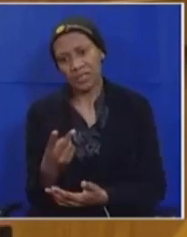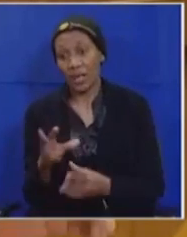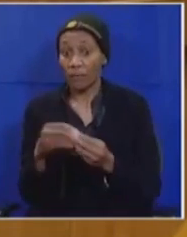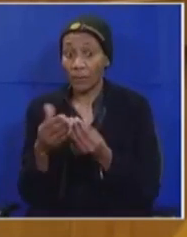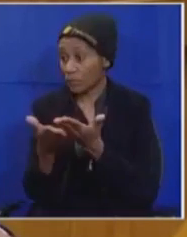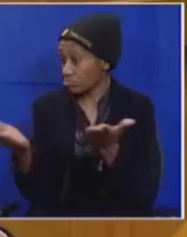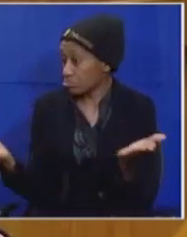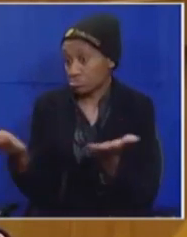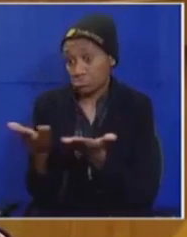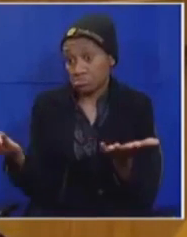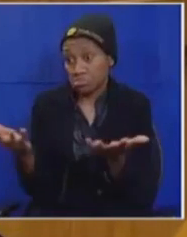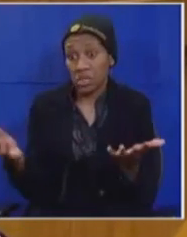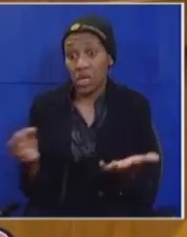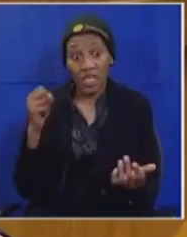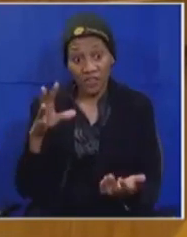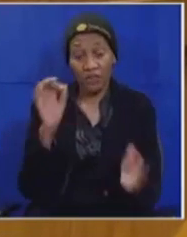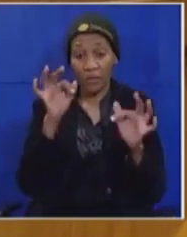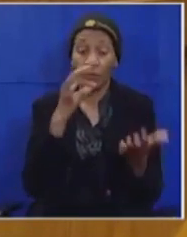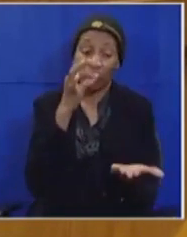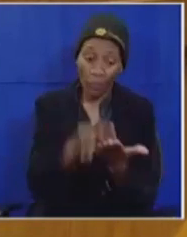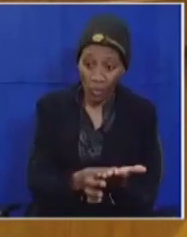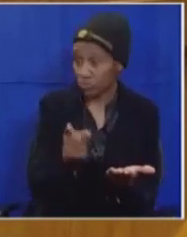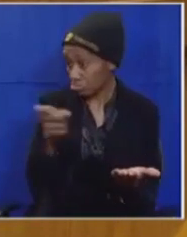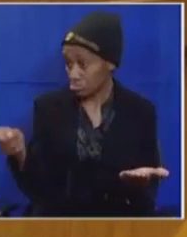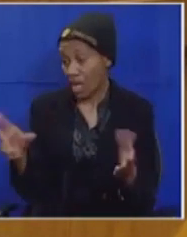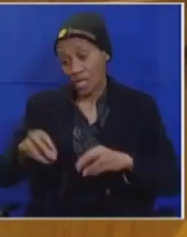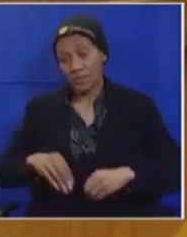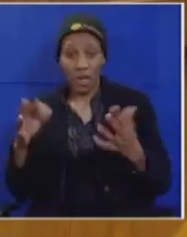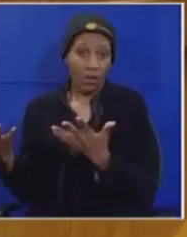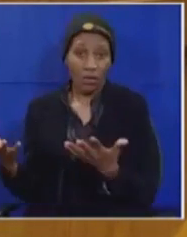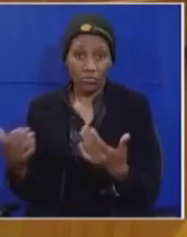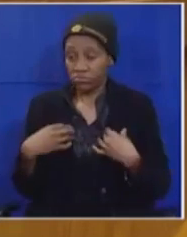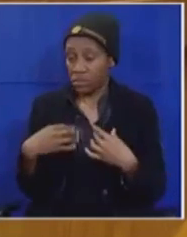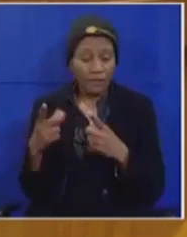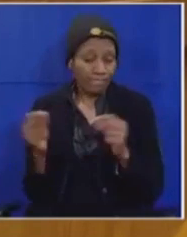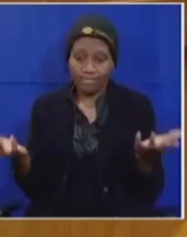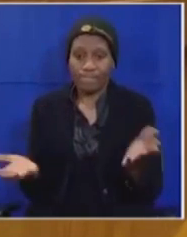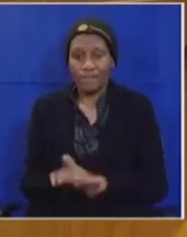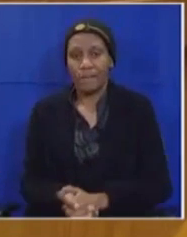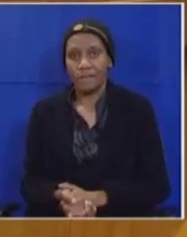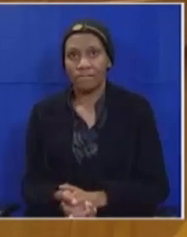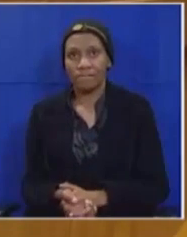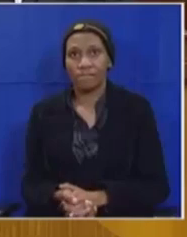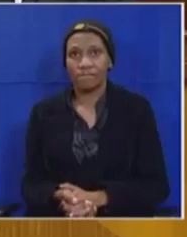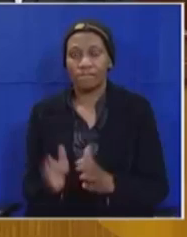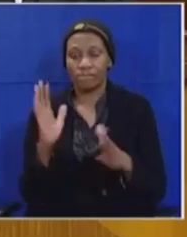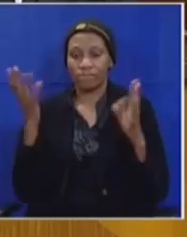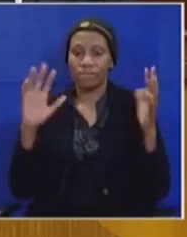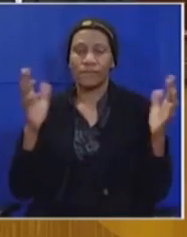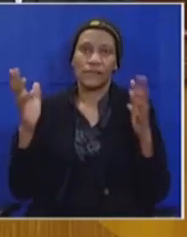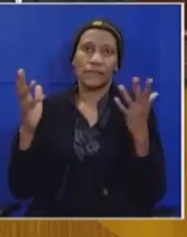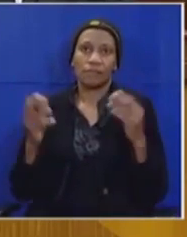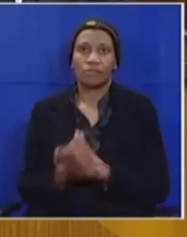House deal with the proposals that will have been put together. That's what we are saying. Thank you very much. Thank you.